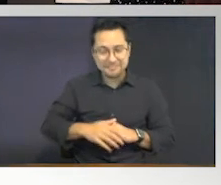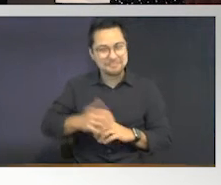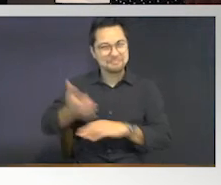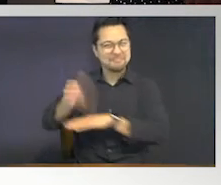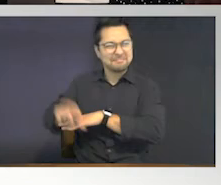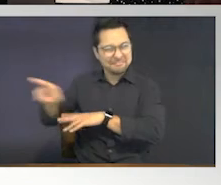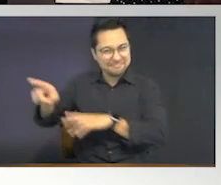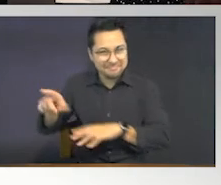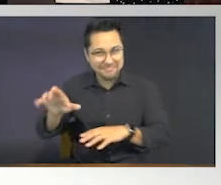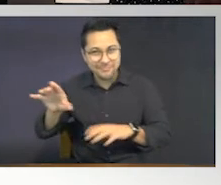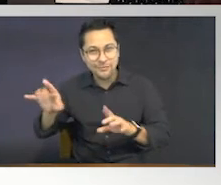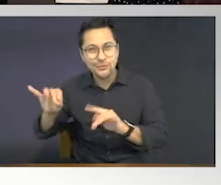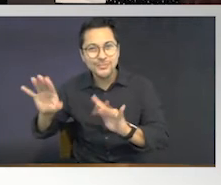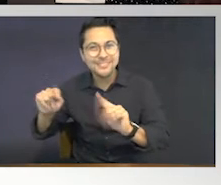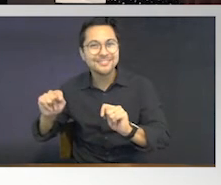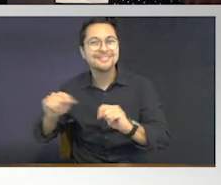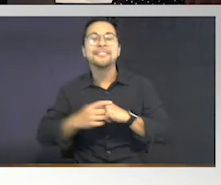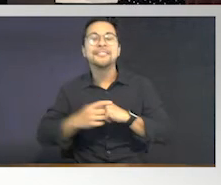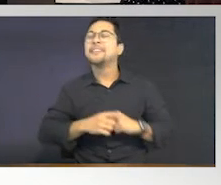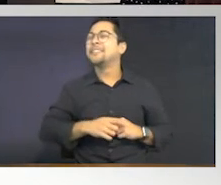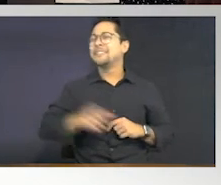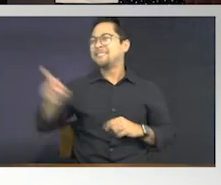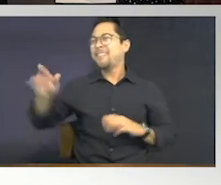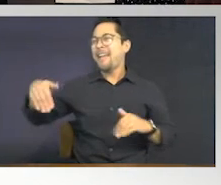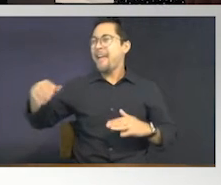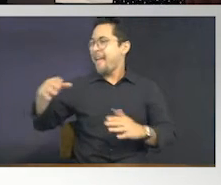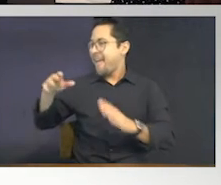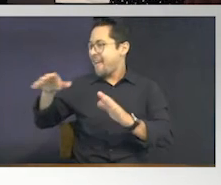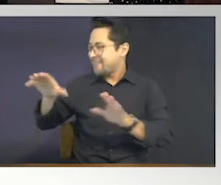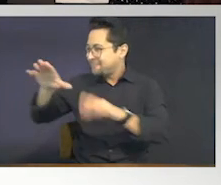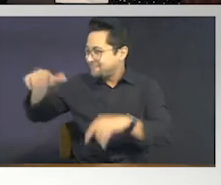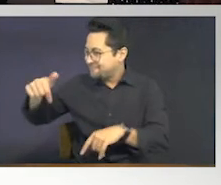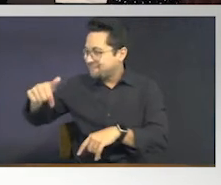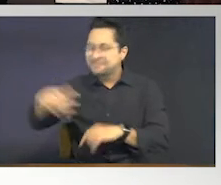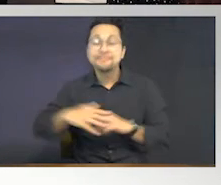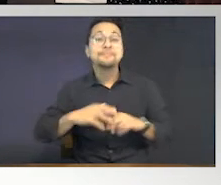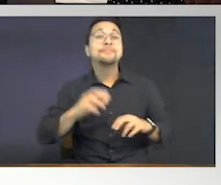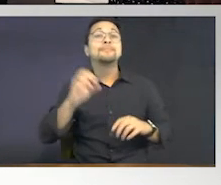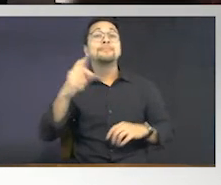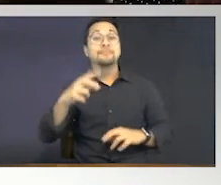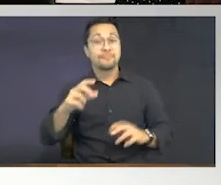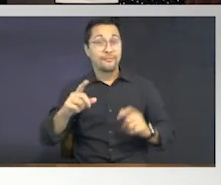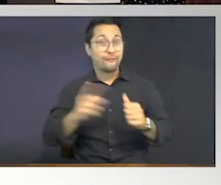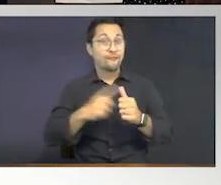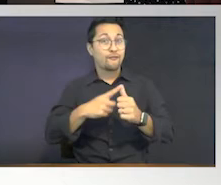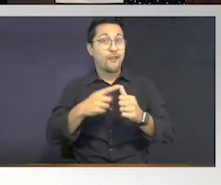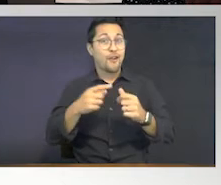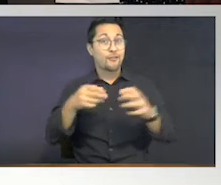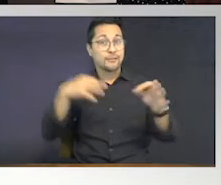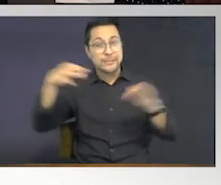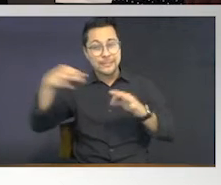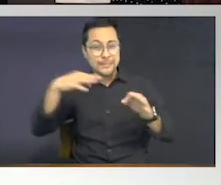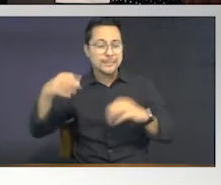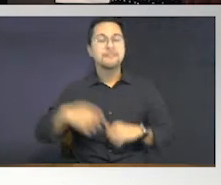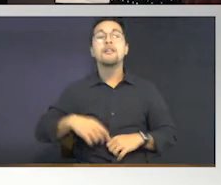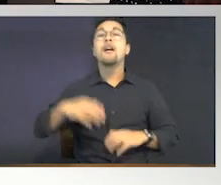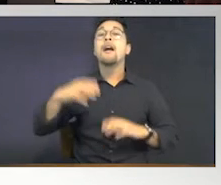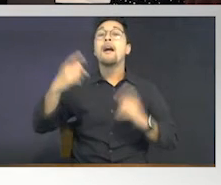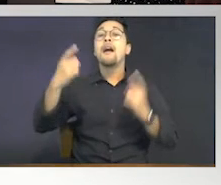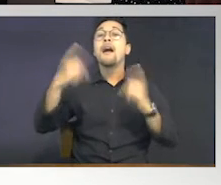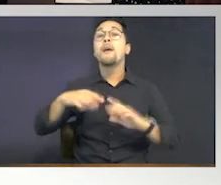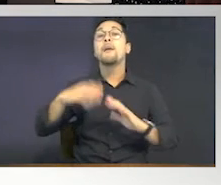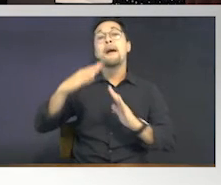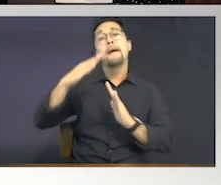it. Right? You haven't done this. Okay. Ready? All right, first instruction, number 1. On the